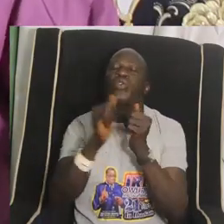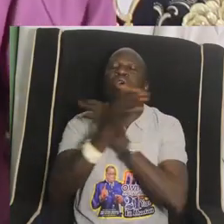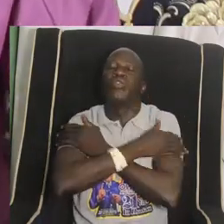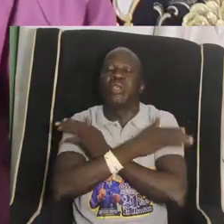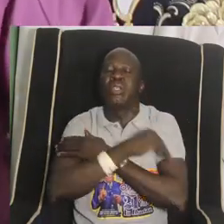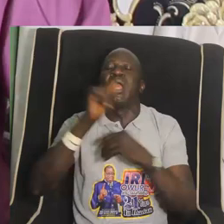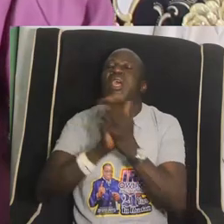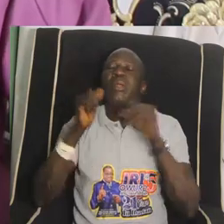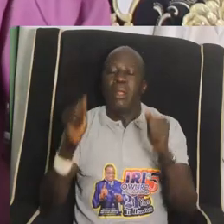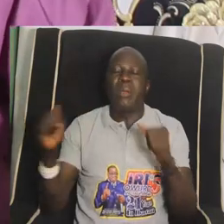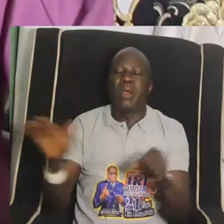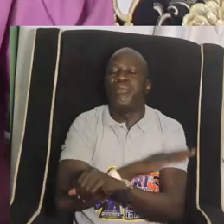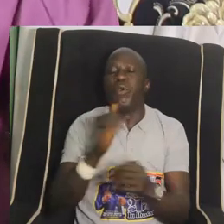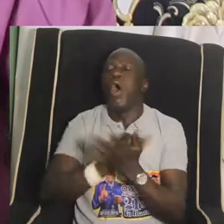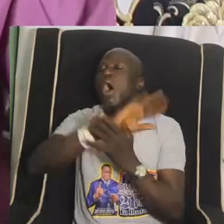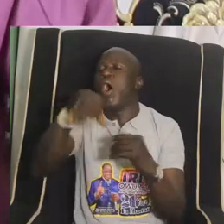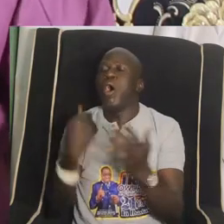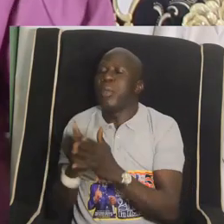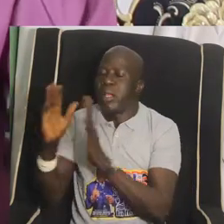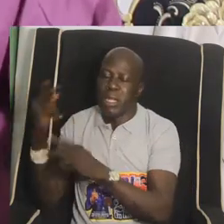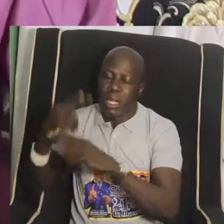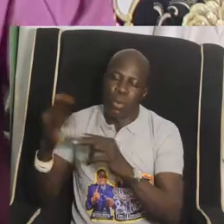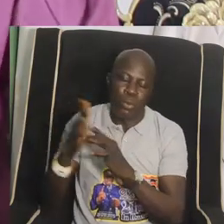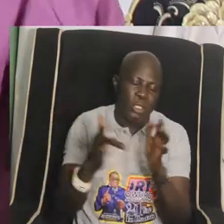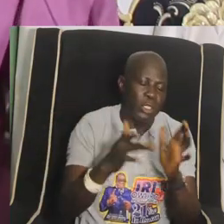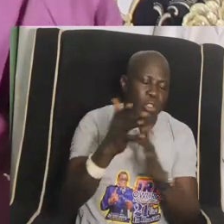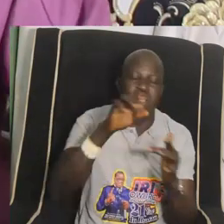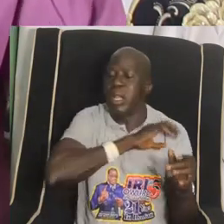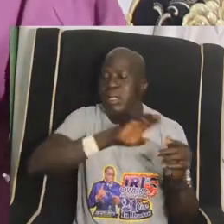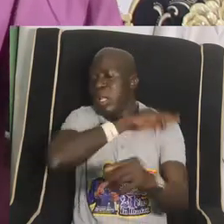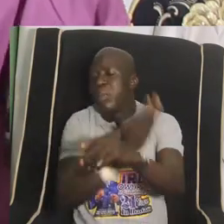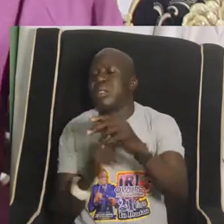Sunday. On Sunday. You should be powerful. In the name of Jesus.